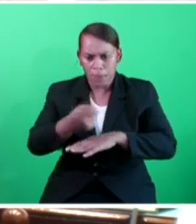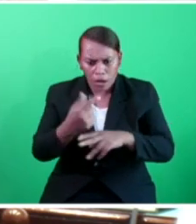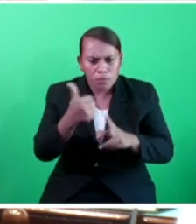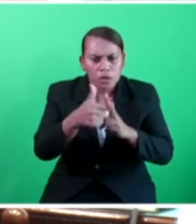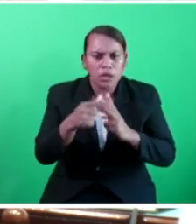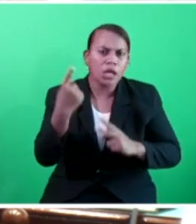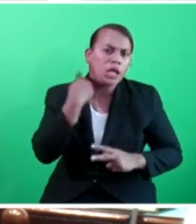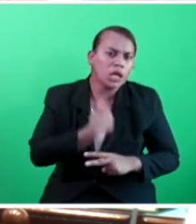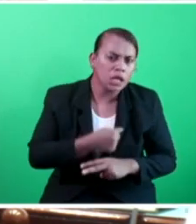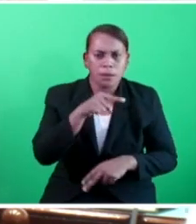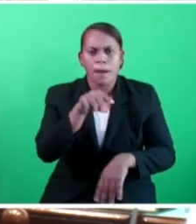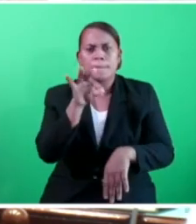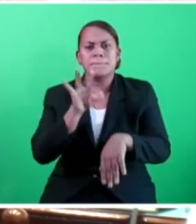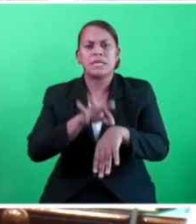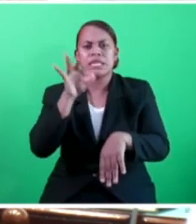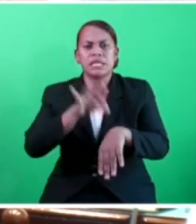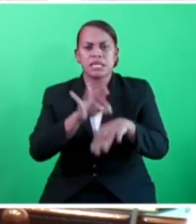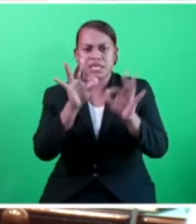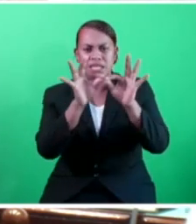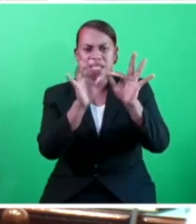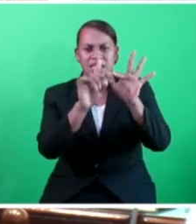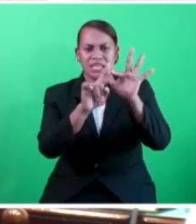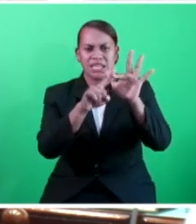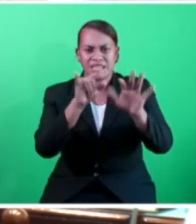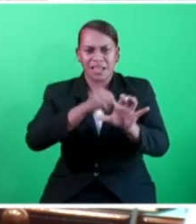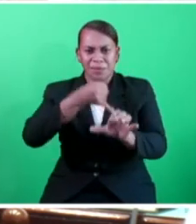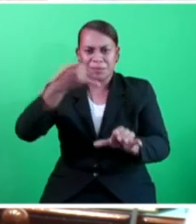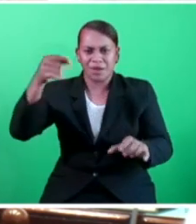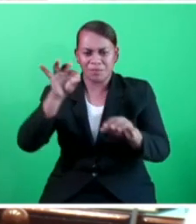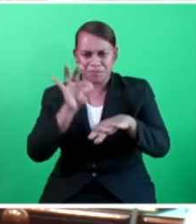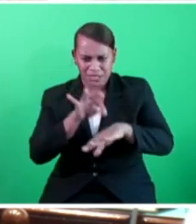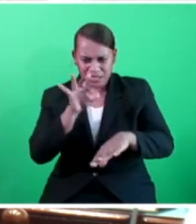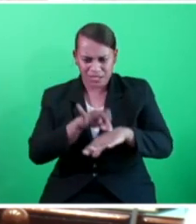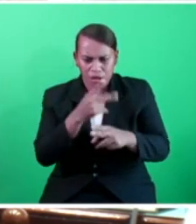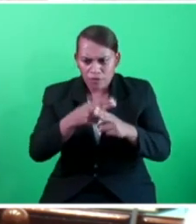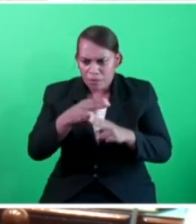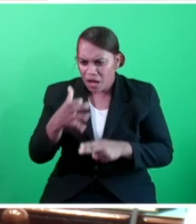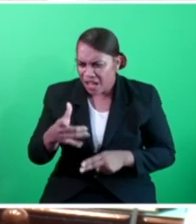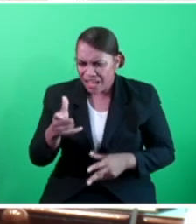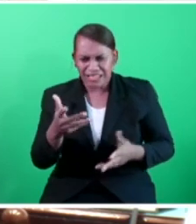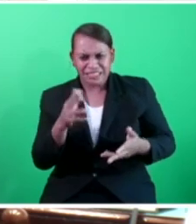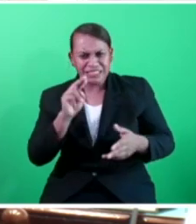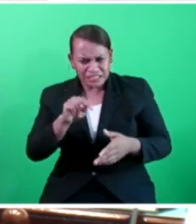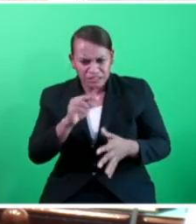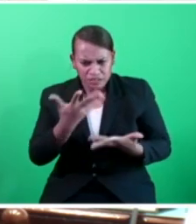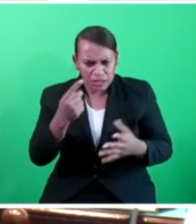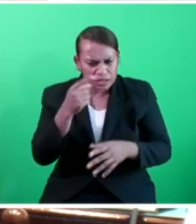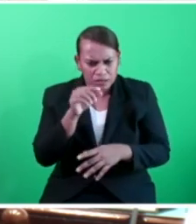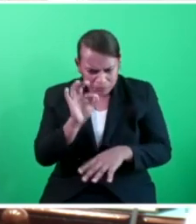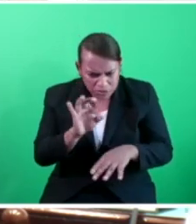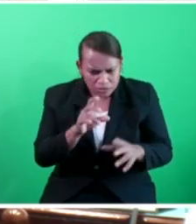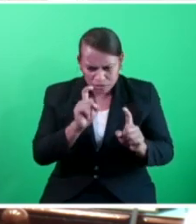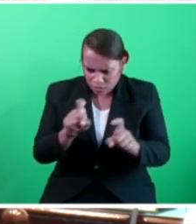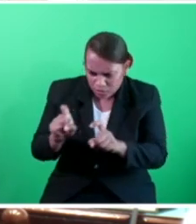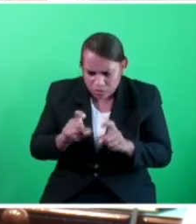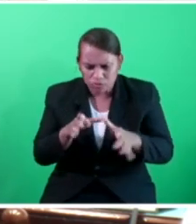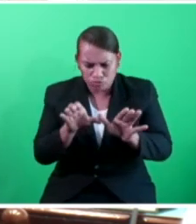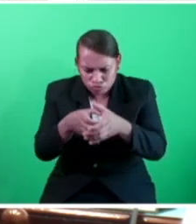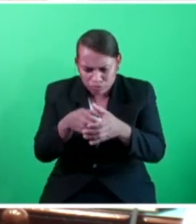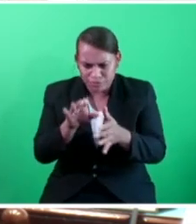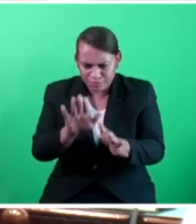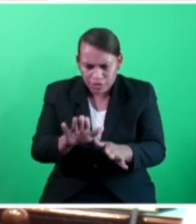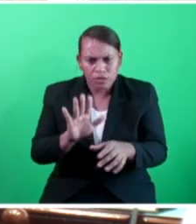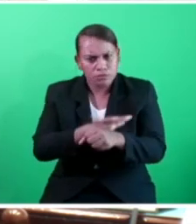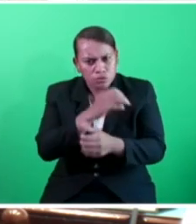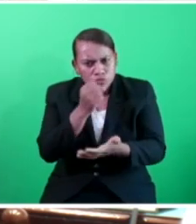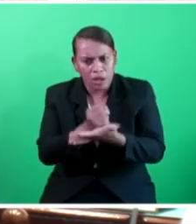farmer, they need bees around to pollinate and make honey. So, Mr. Speaker, we identified substitute and we banned these